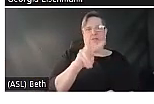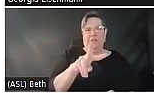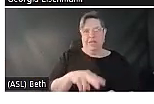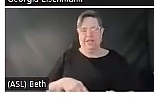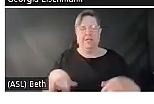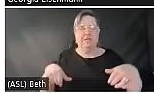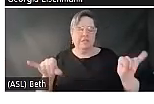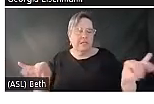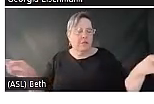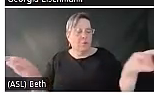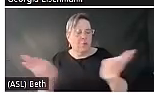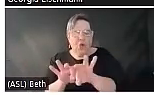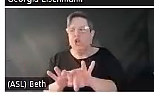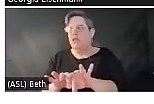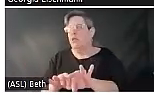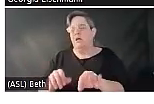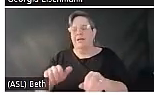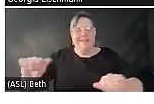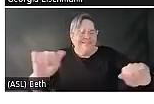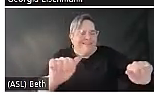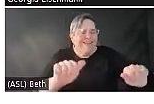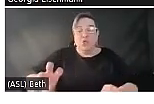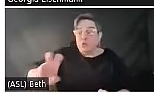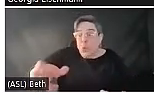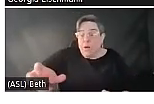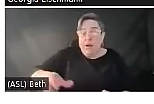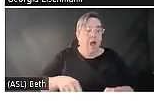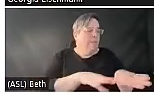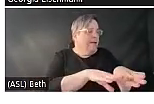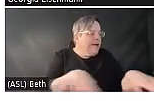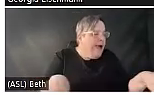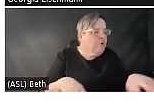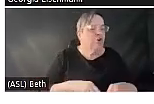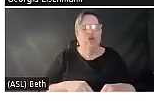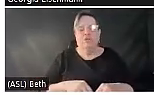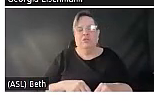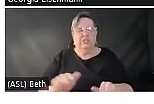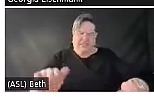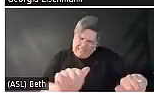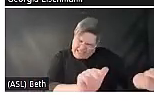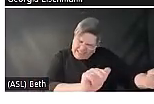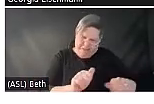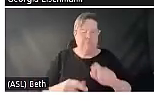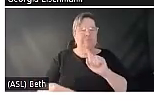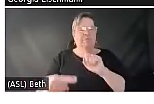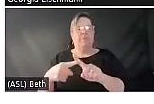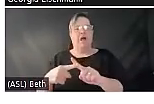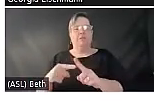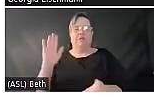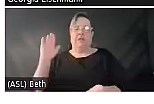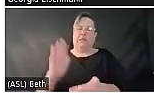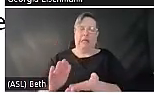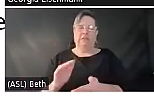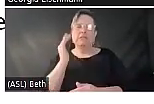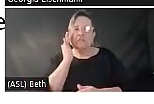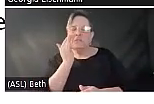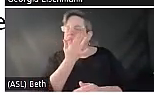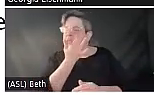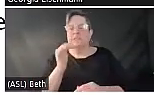clean your hands as much as possible, avoid touching your face is really important as well. Next slide.